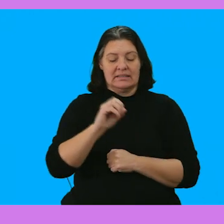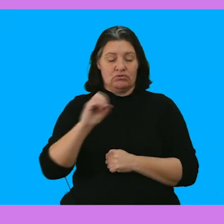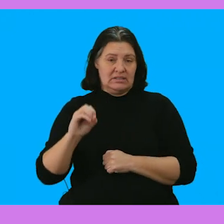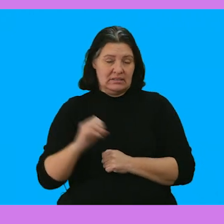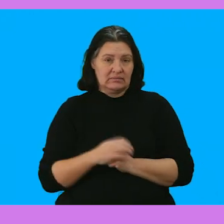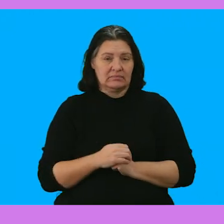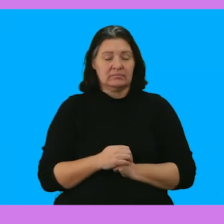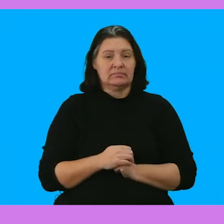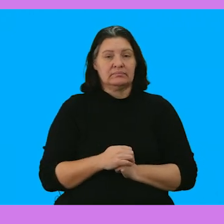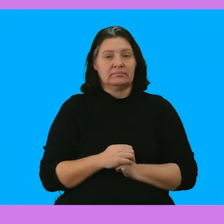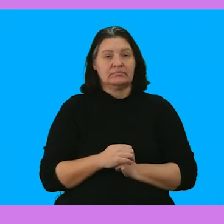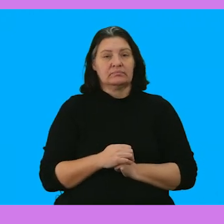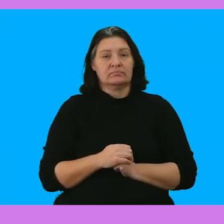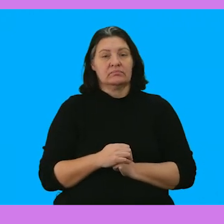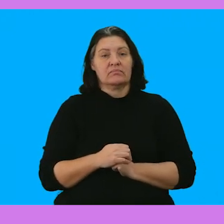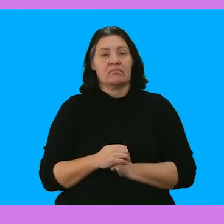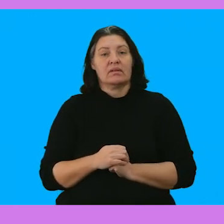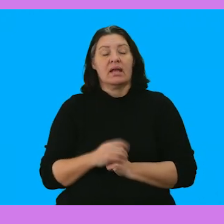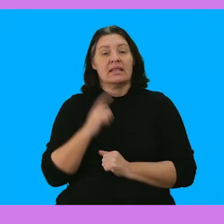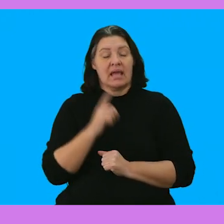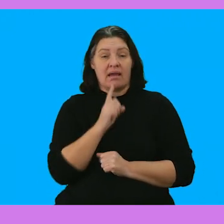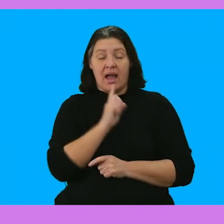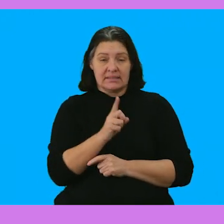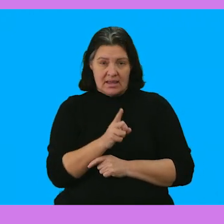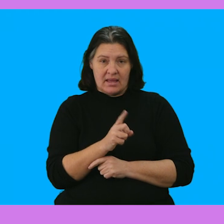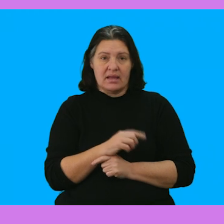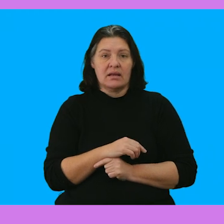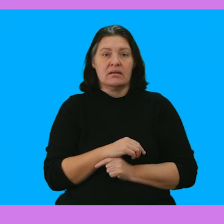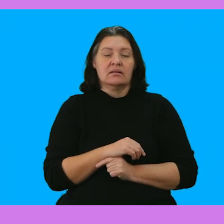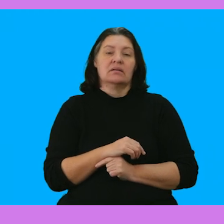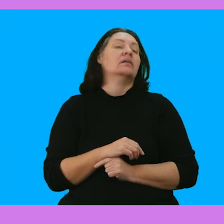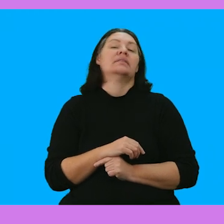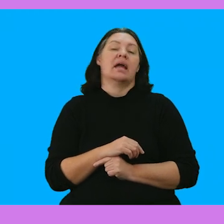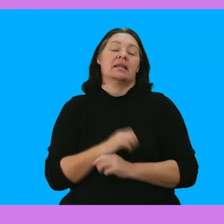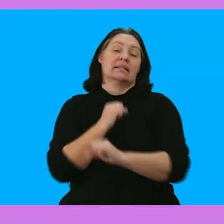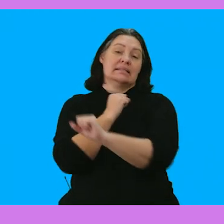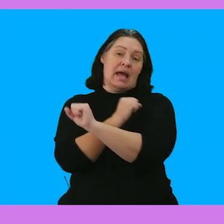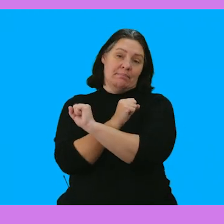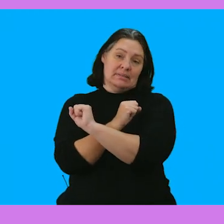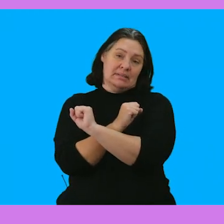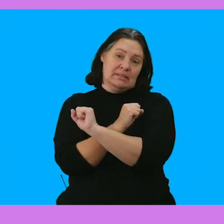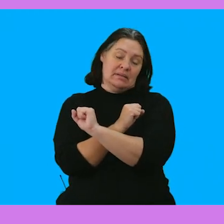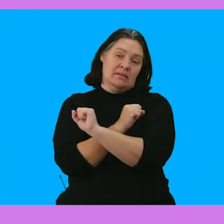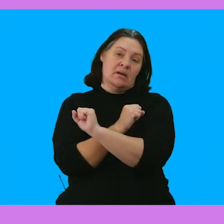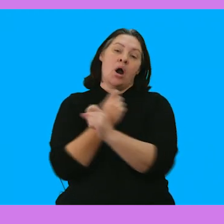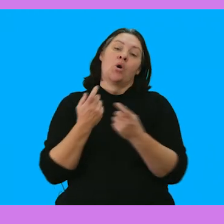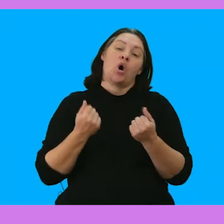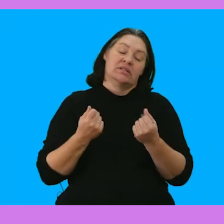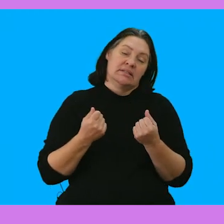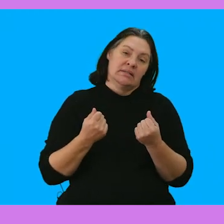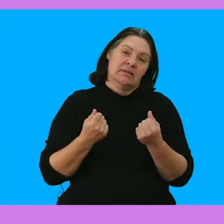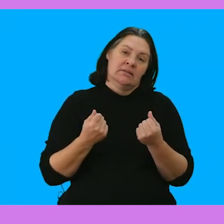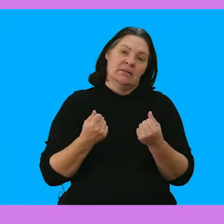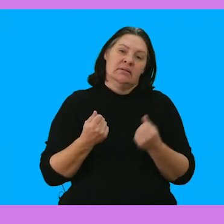100. Okay? And thereafter, I'll take this answer and I'll do it in one and I'll multiply it by